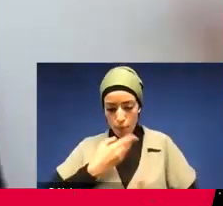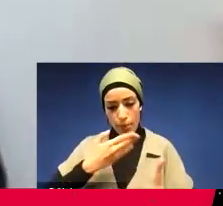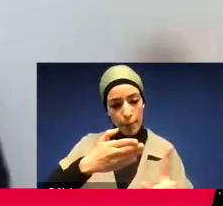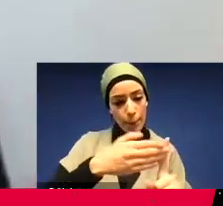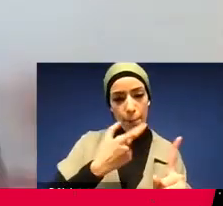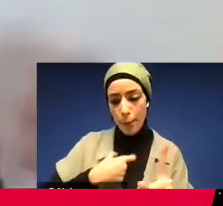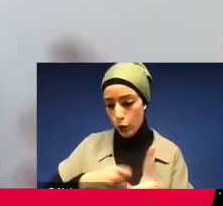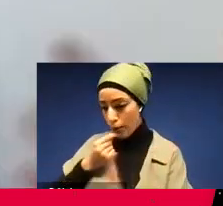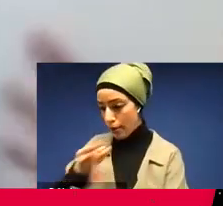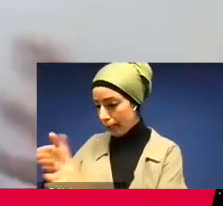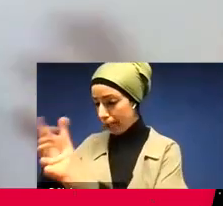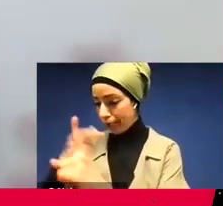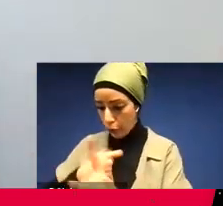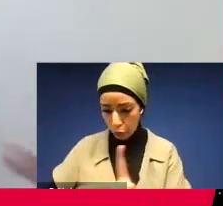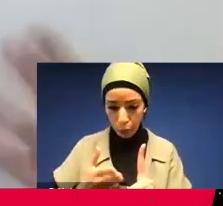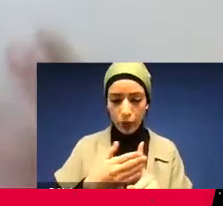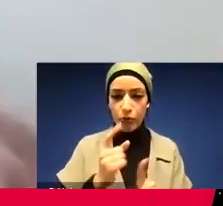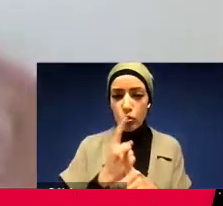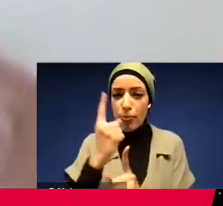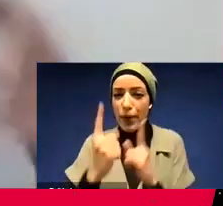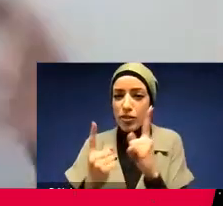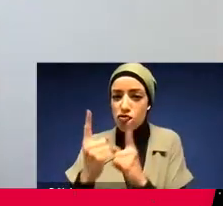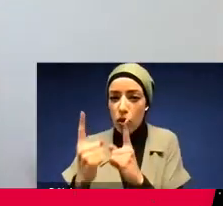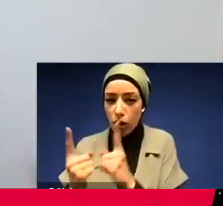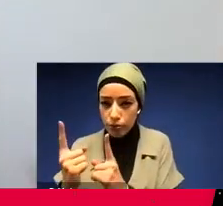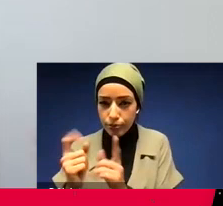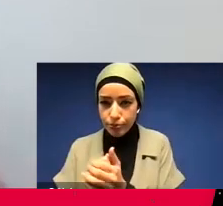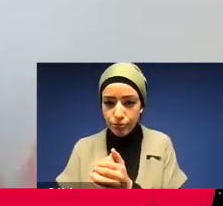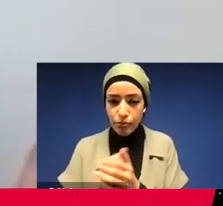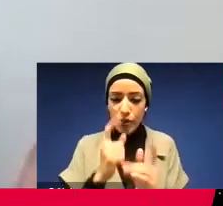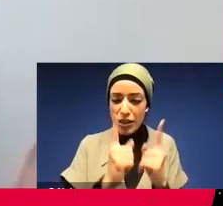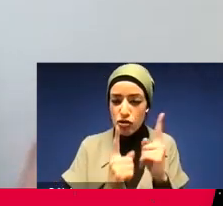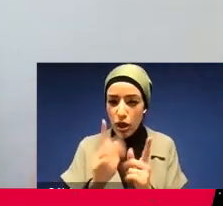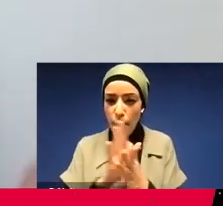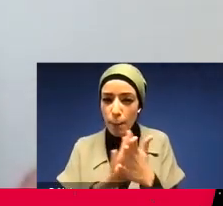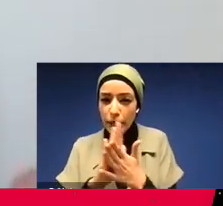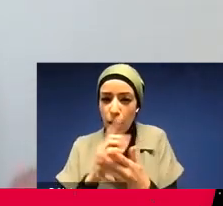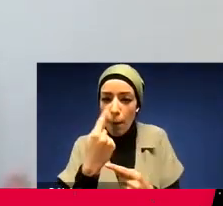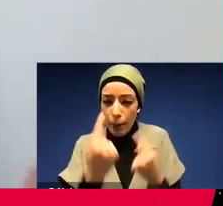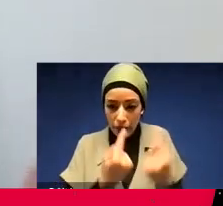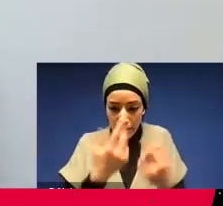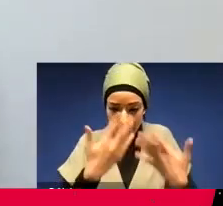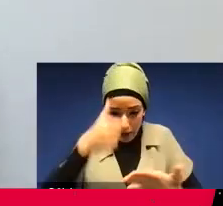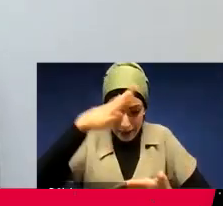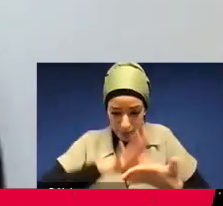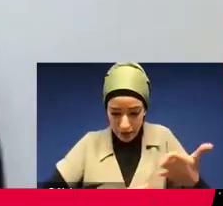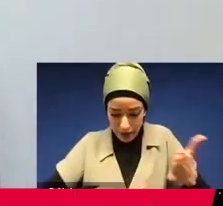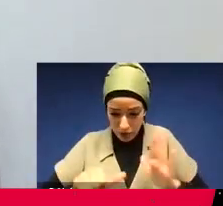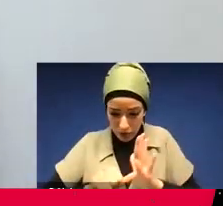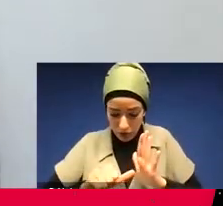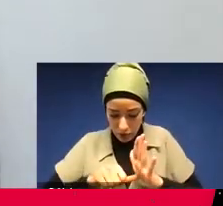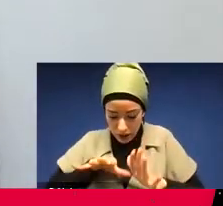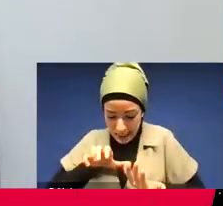the world. And by each other, I mean those of us who are undergoing these very difficult struggles and trying to come